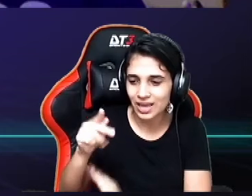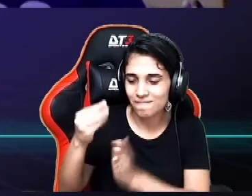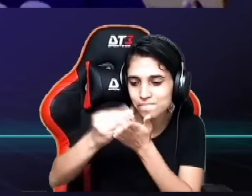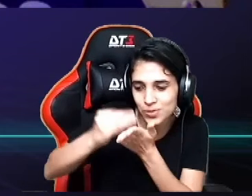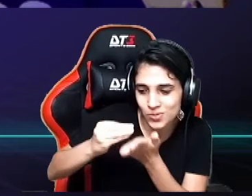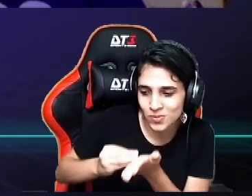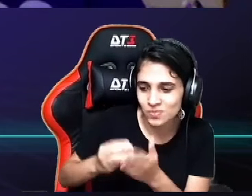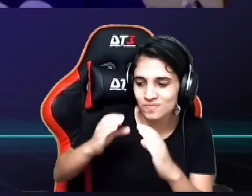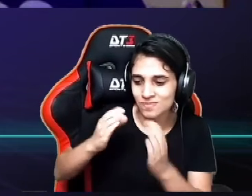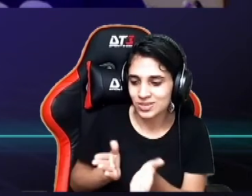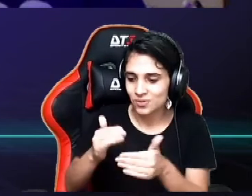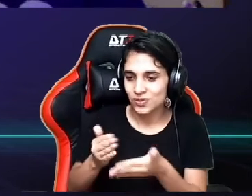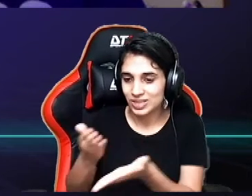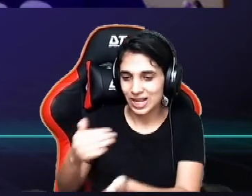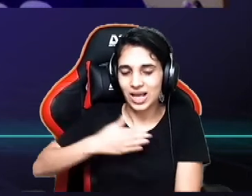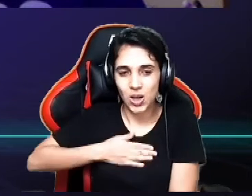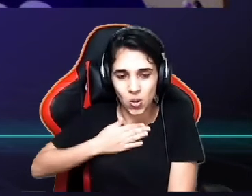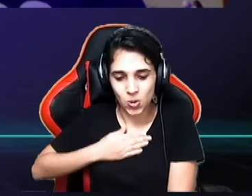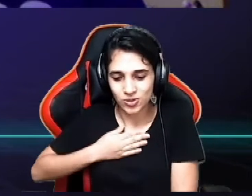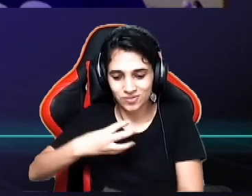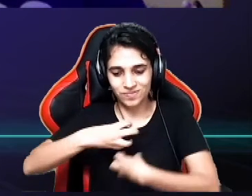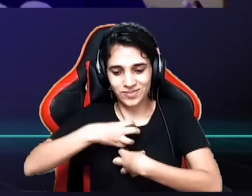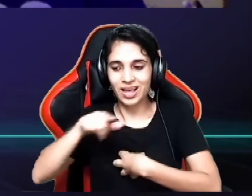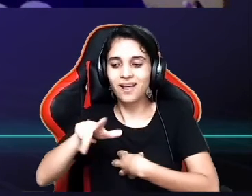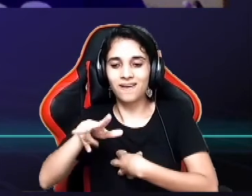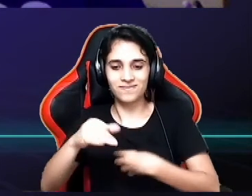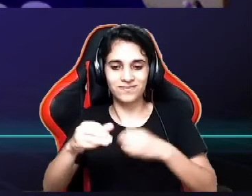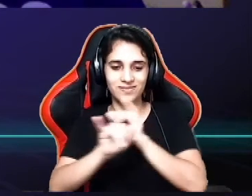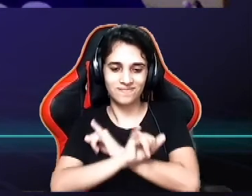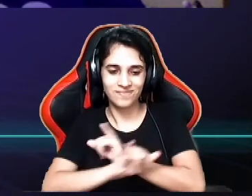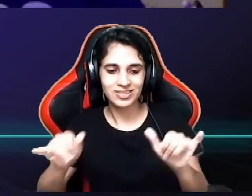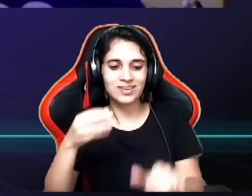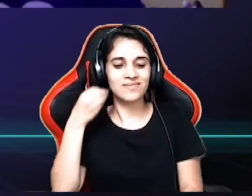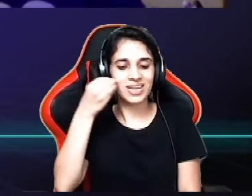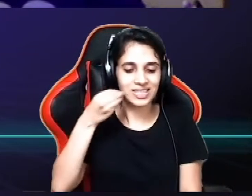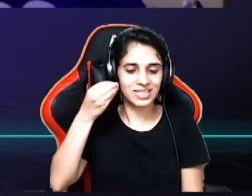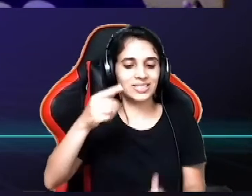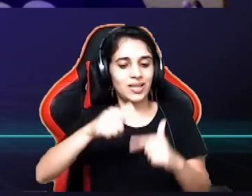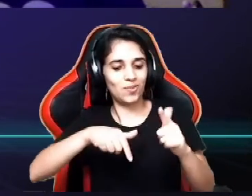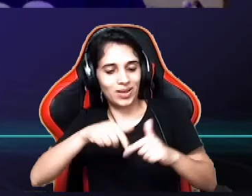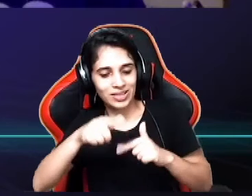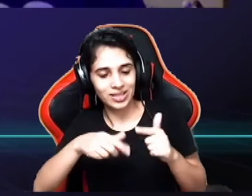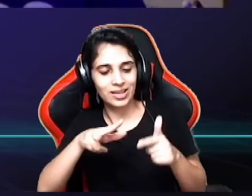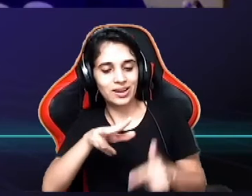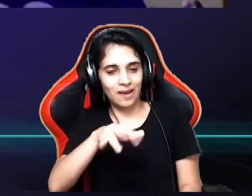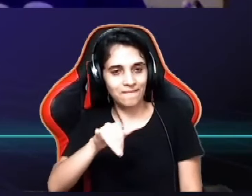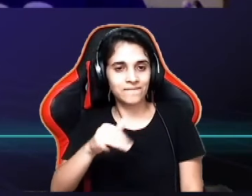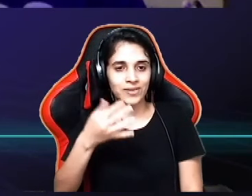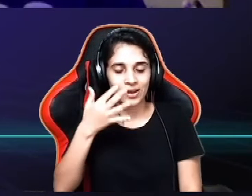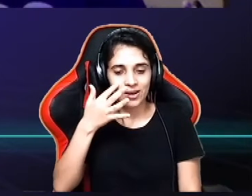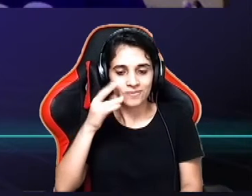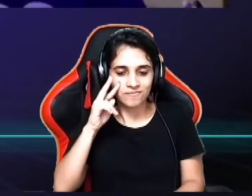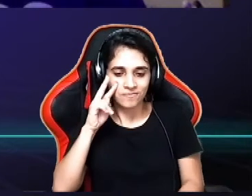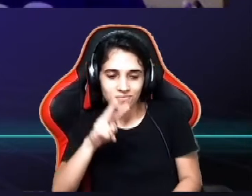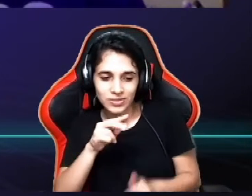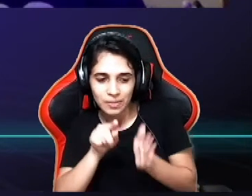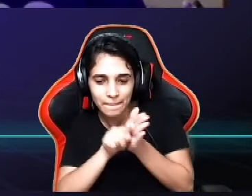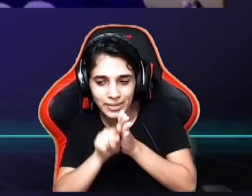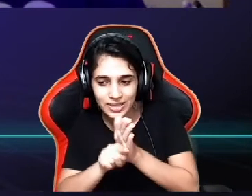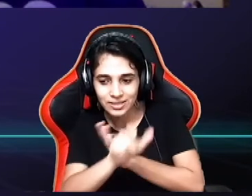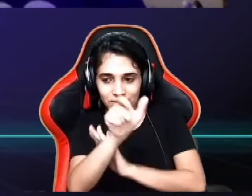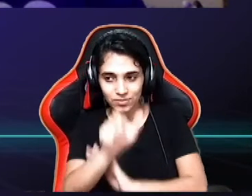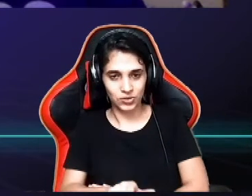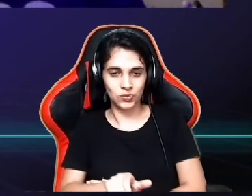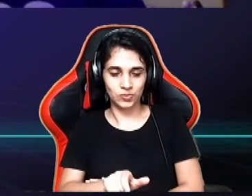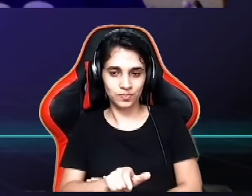about their personality and you send them something that they like, you can be sure that they're going to post it, they're going to wear it, they're going to